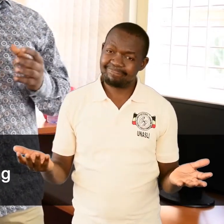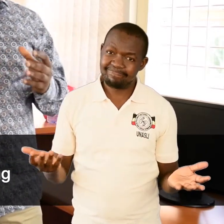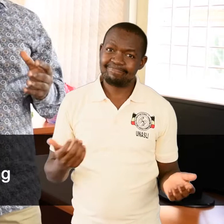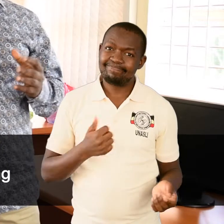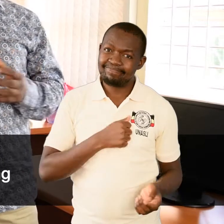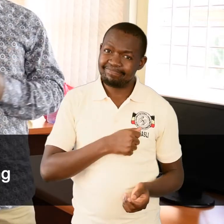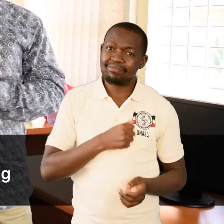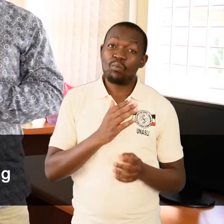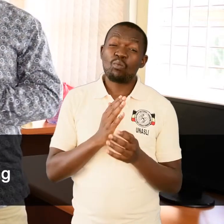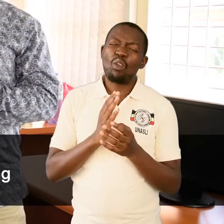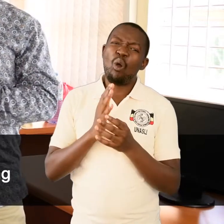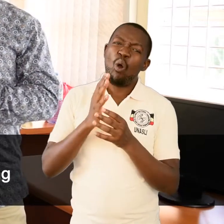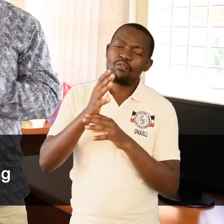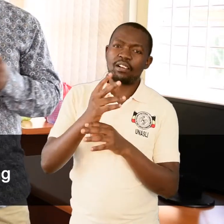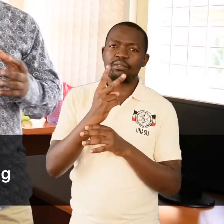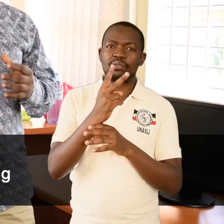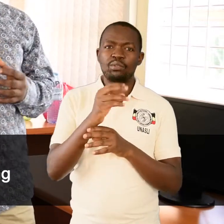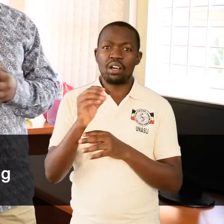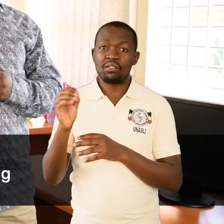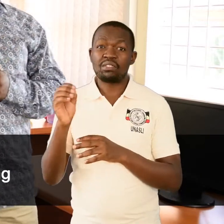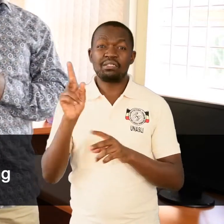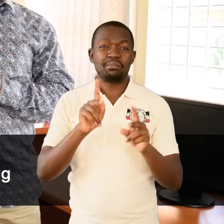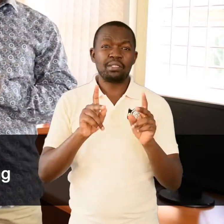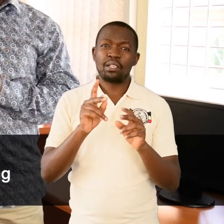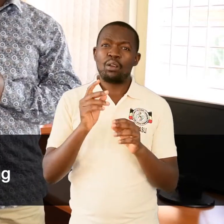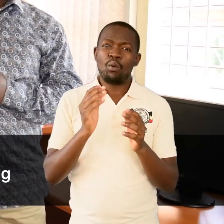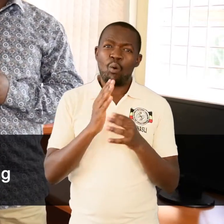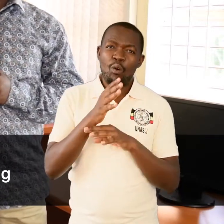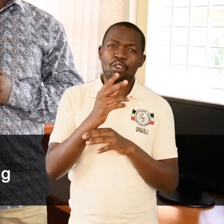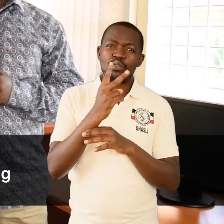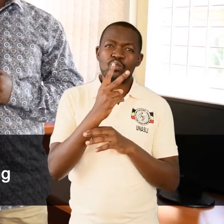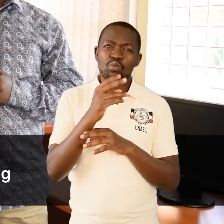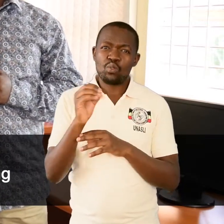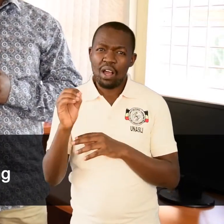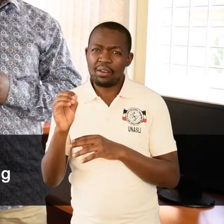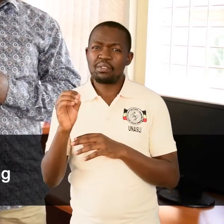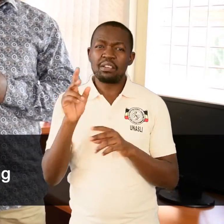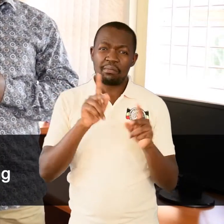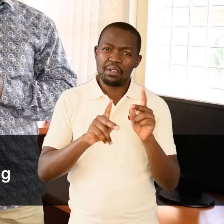over 200 people have died.